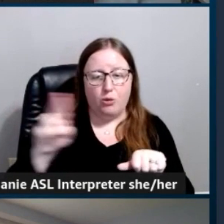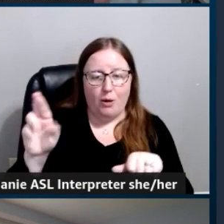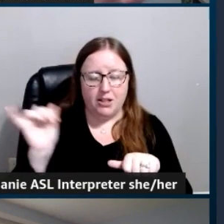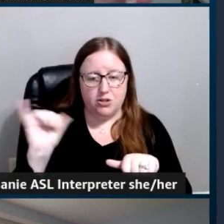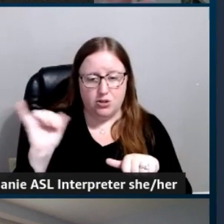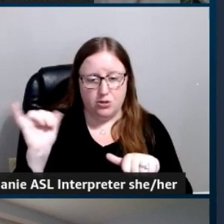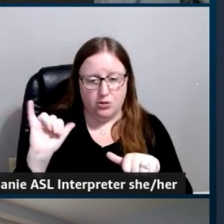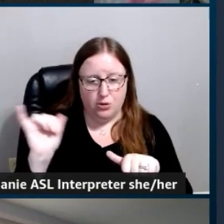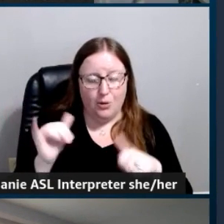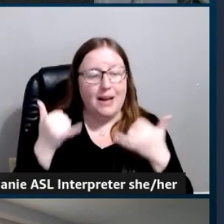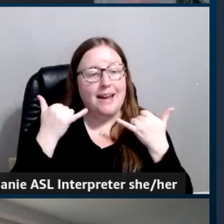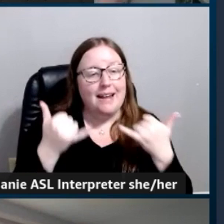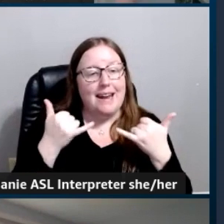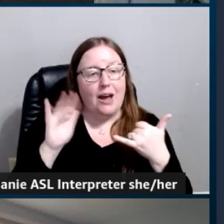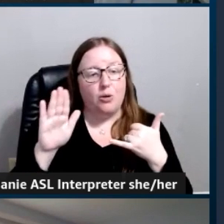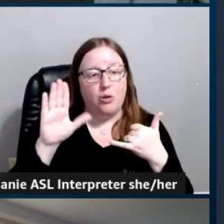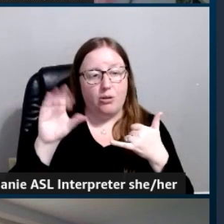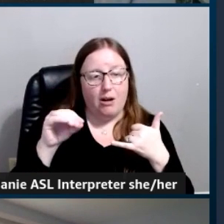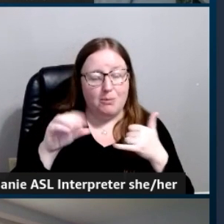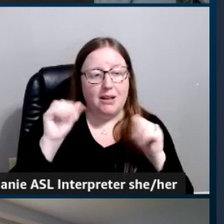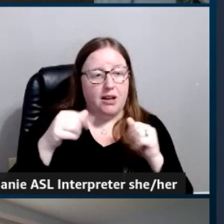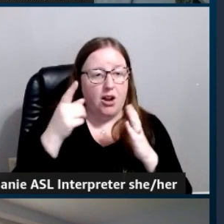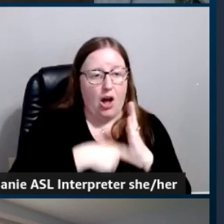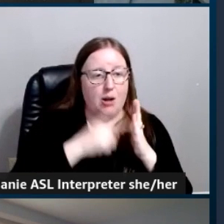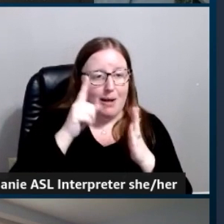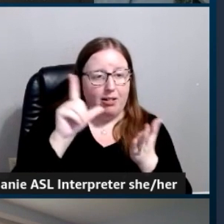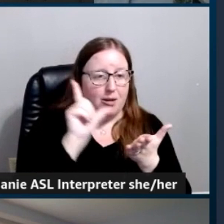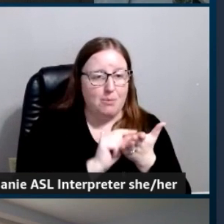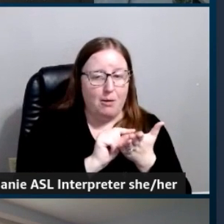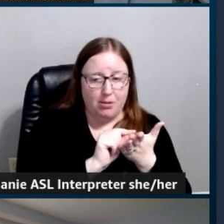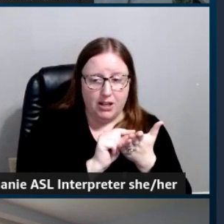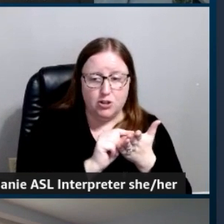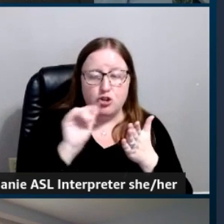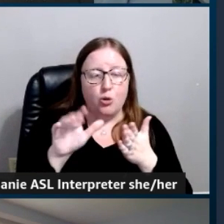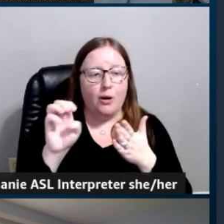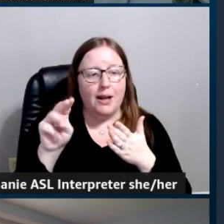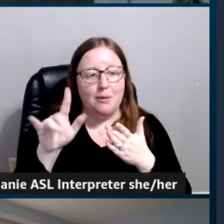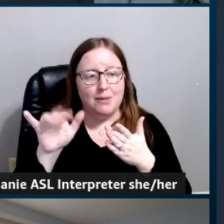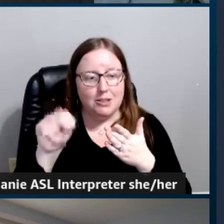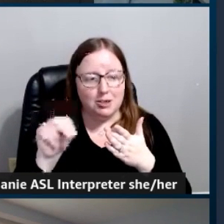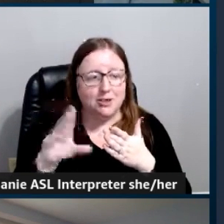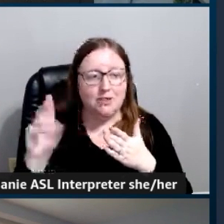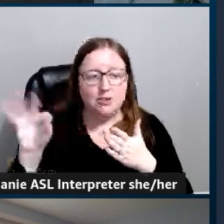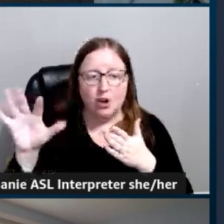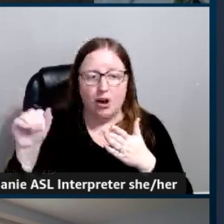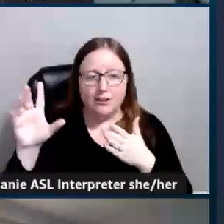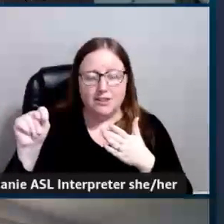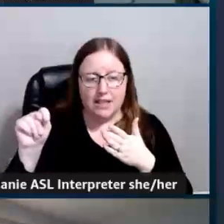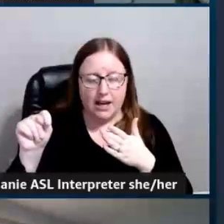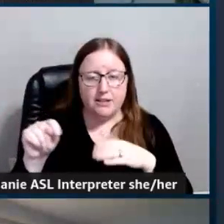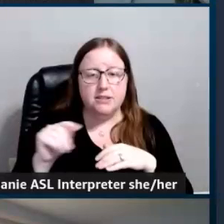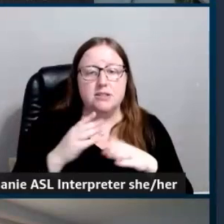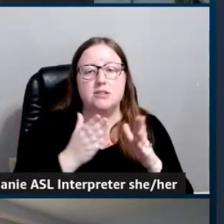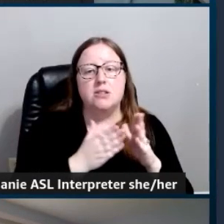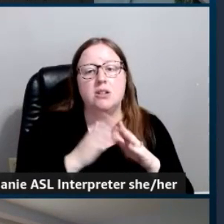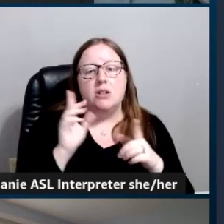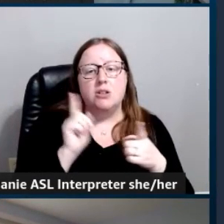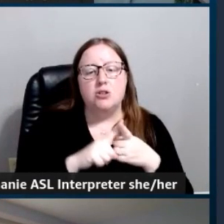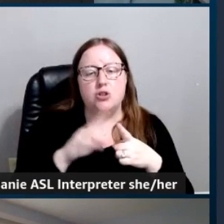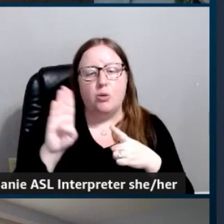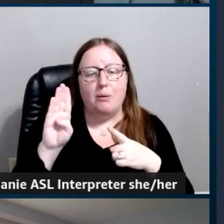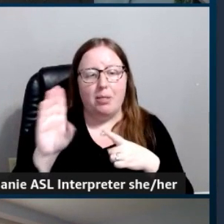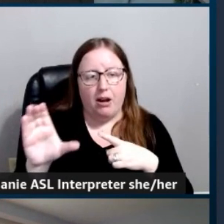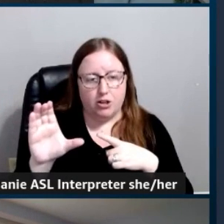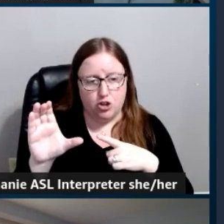now your company can automatically publish, your emissions, your offsets through to a